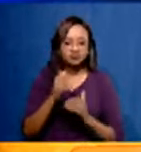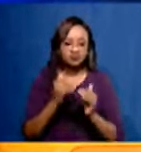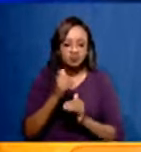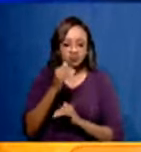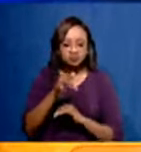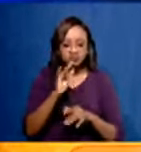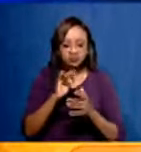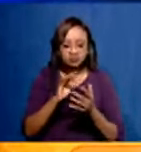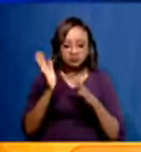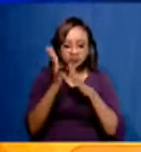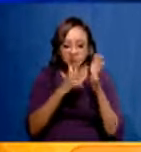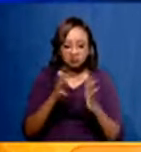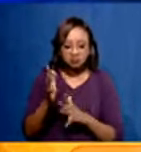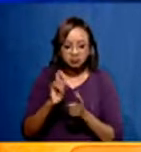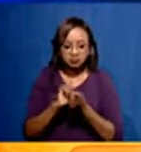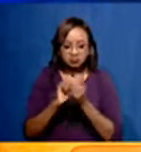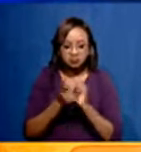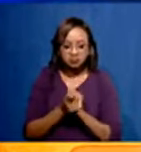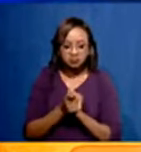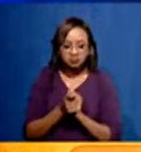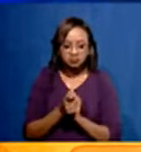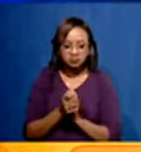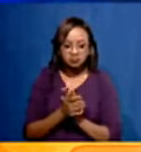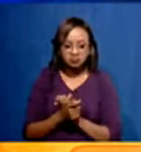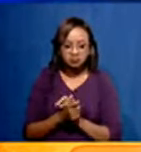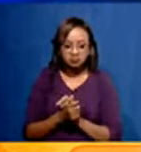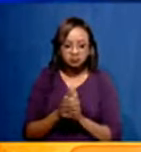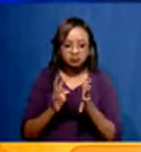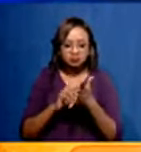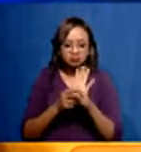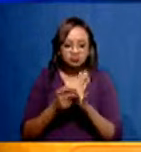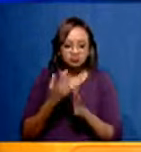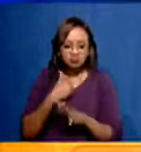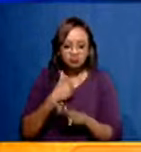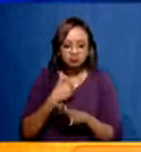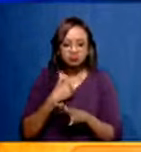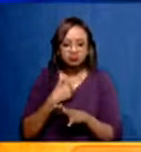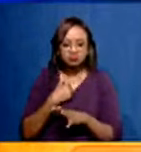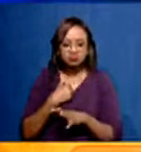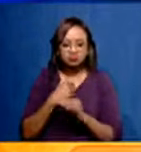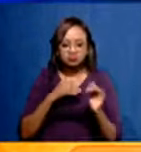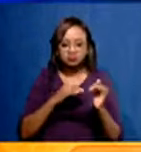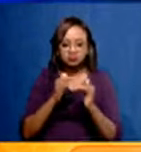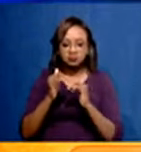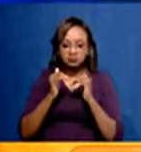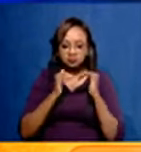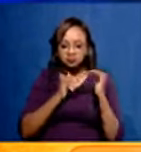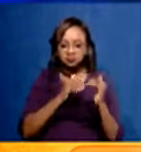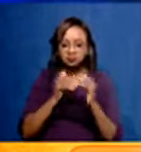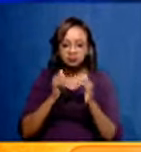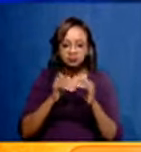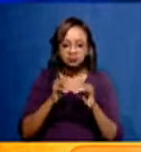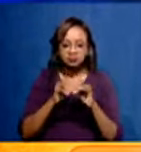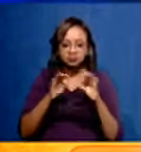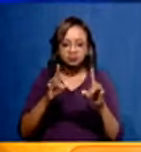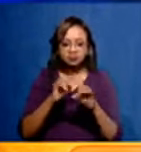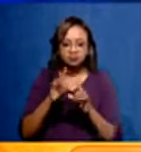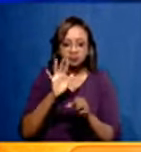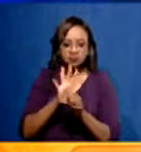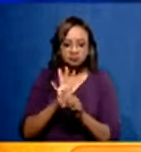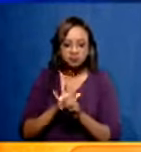particularly in Kenya, but did the least to contribute. So there's a profound moral injustice in the system. And in the last